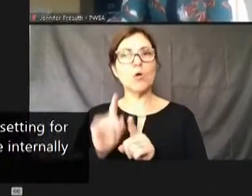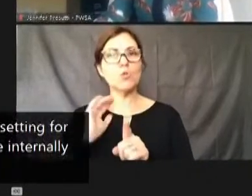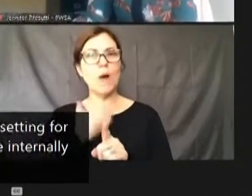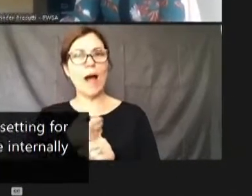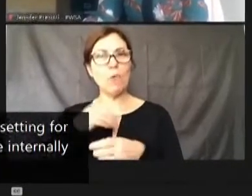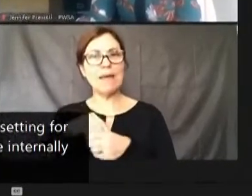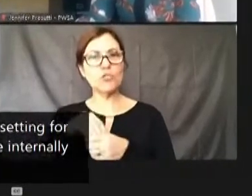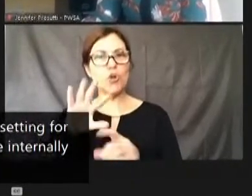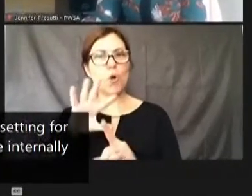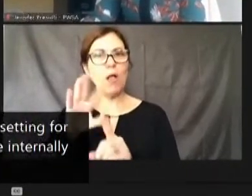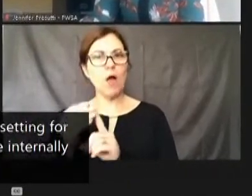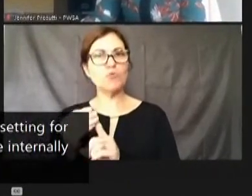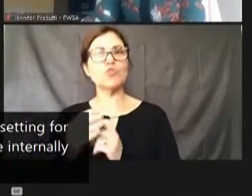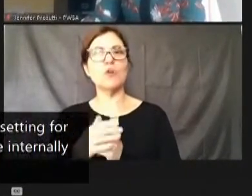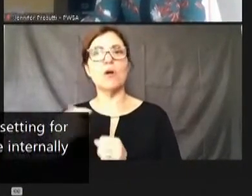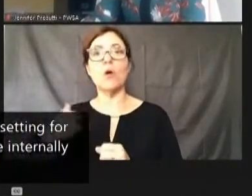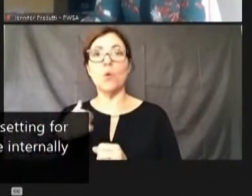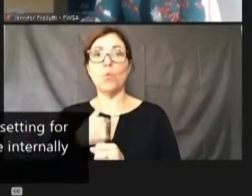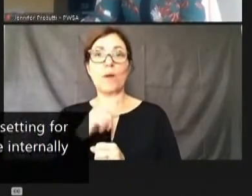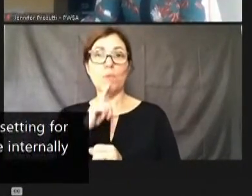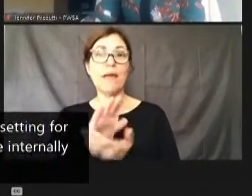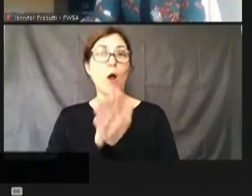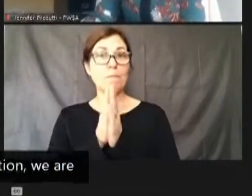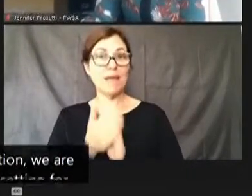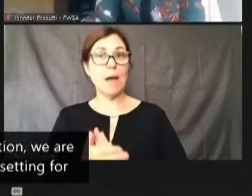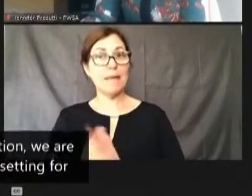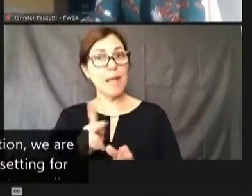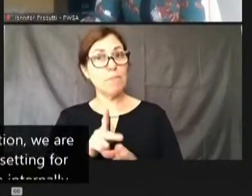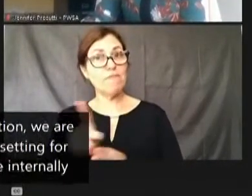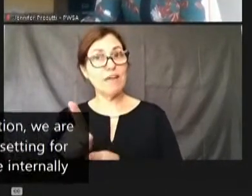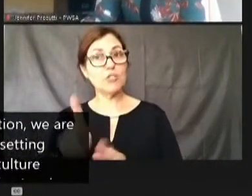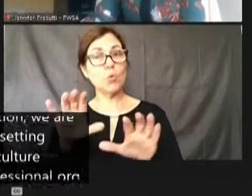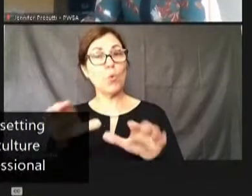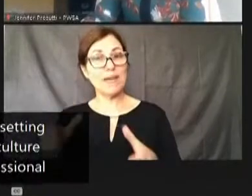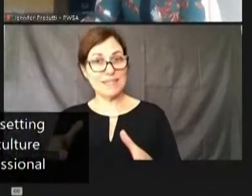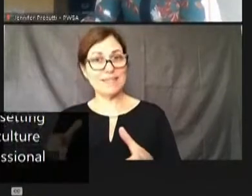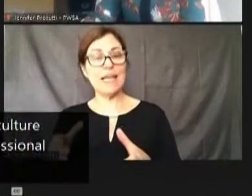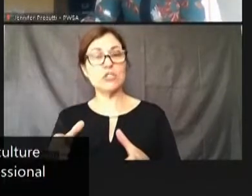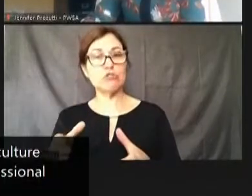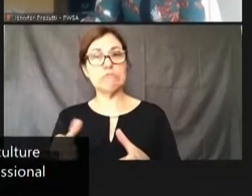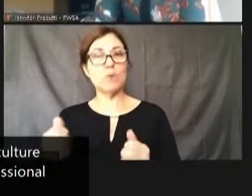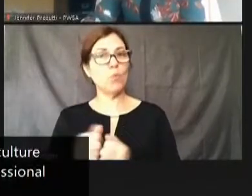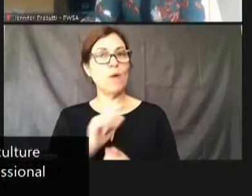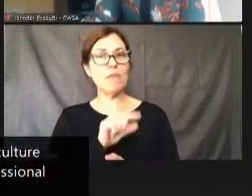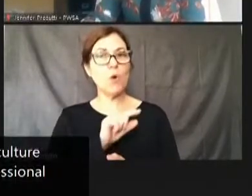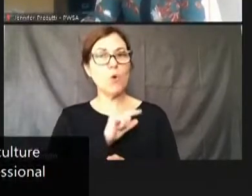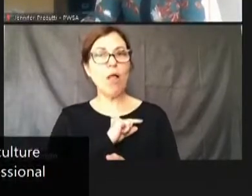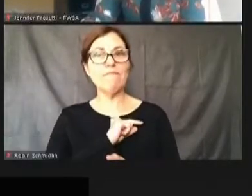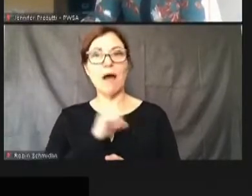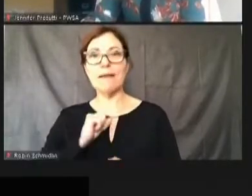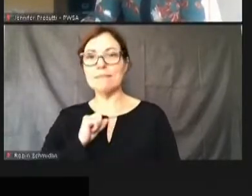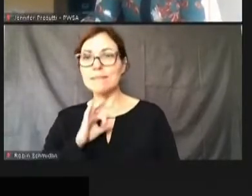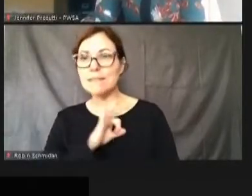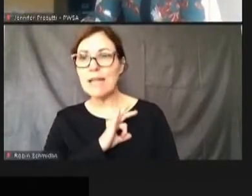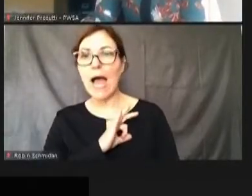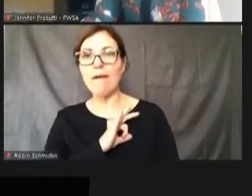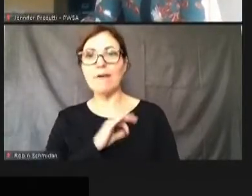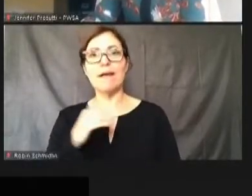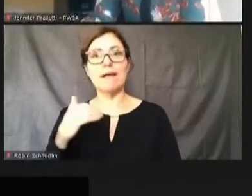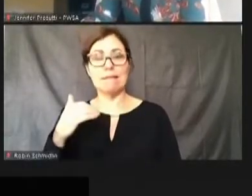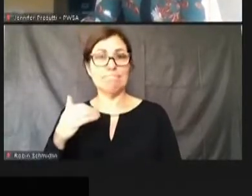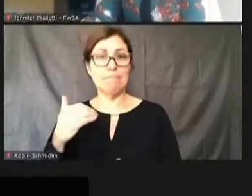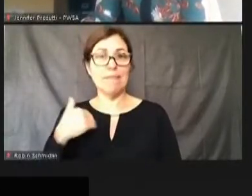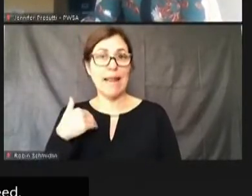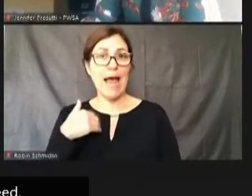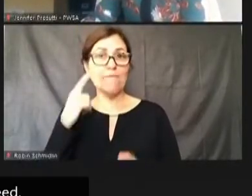are becoming a professional organization with qualified staff in decision-making positions with the resources